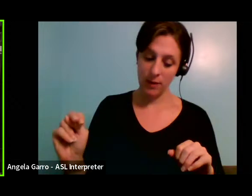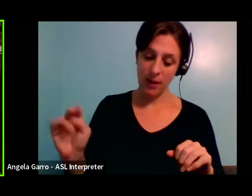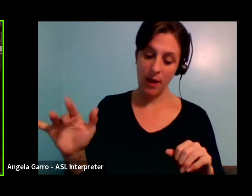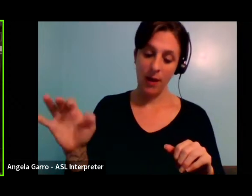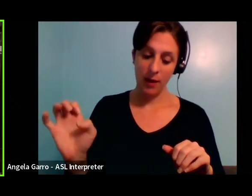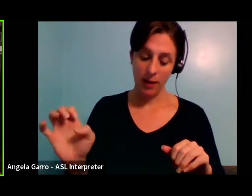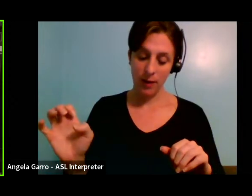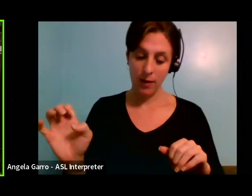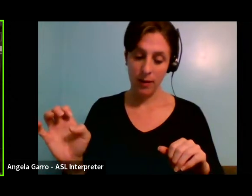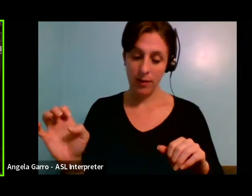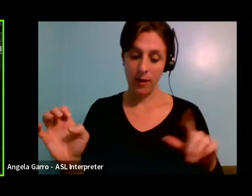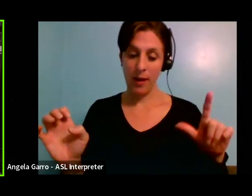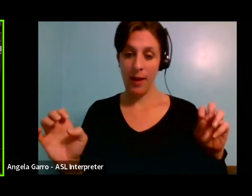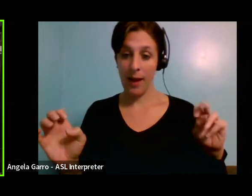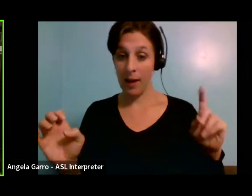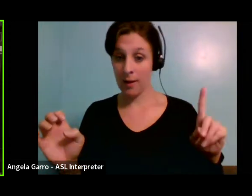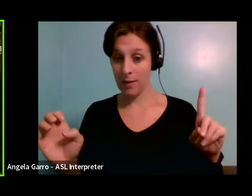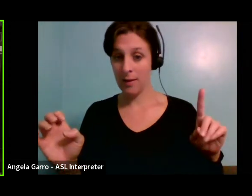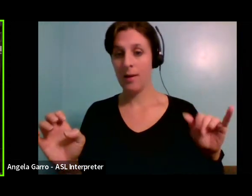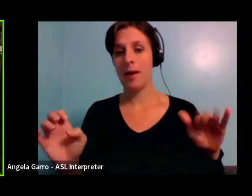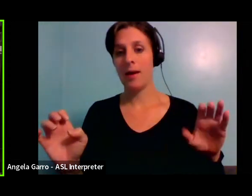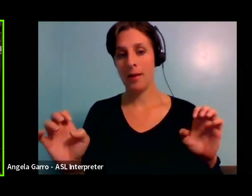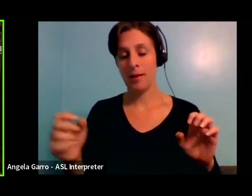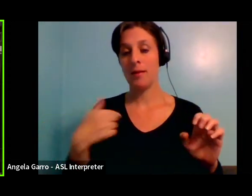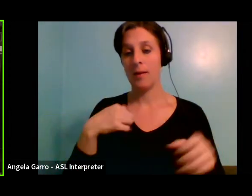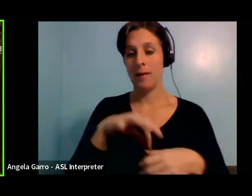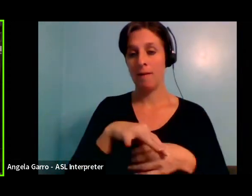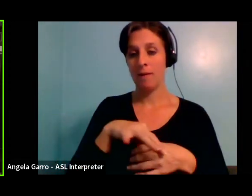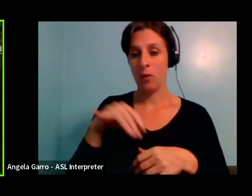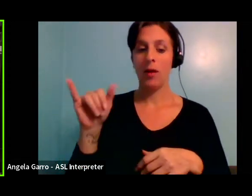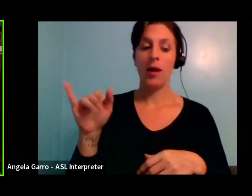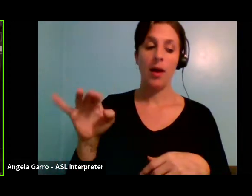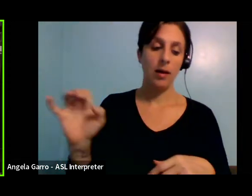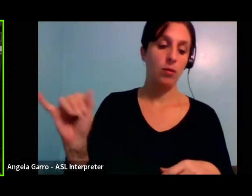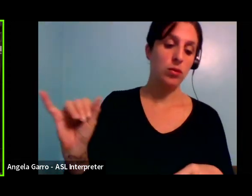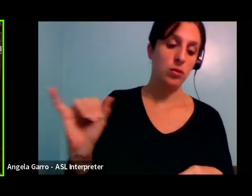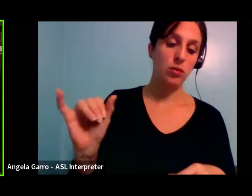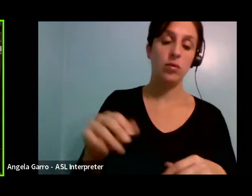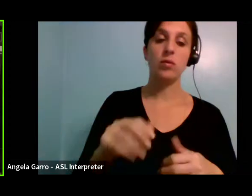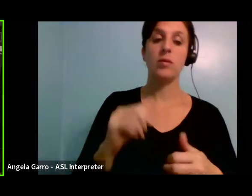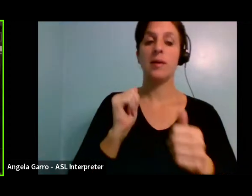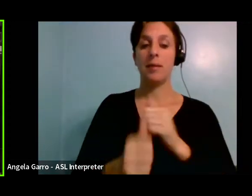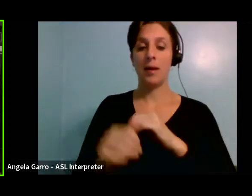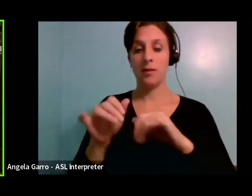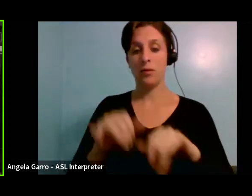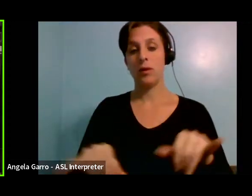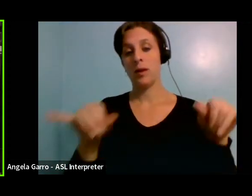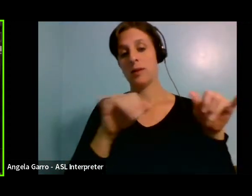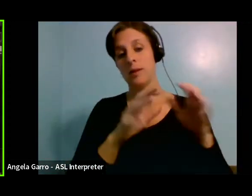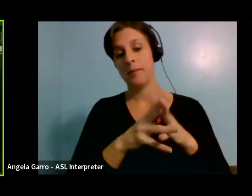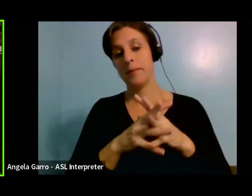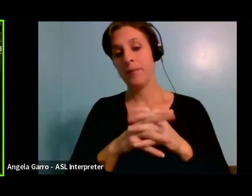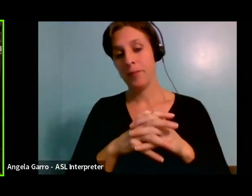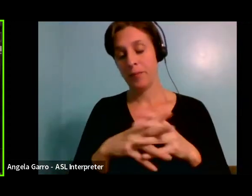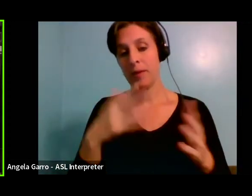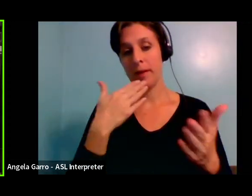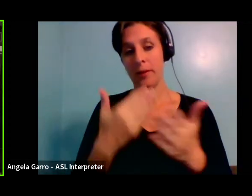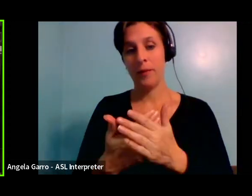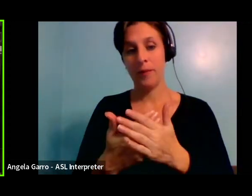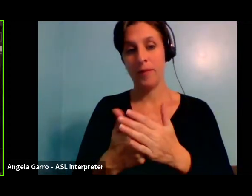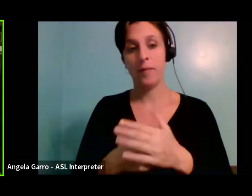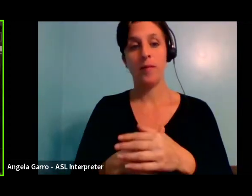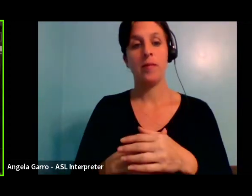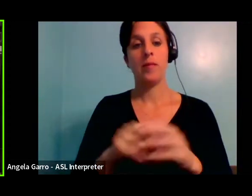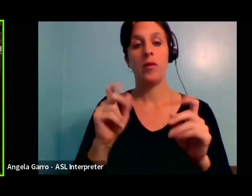Aye. trustee Land. Aye. And I vote aye as well. Motion passes unanimously. Thank you.